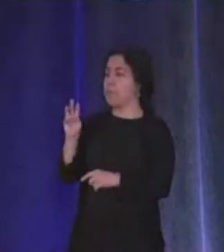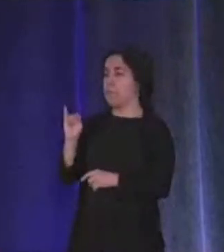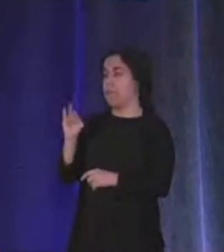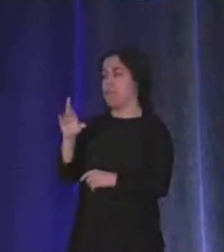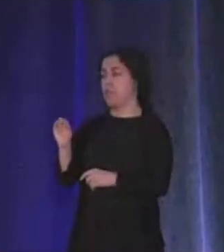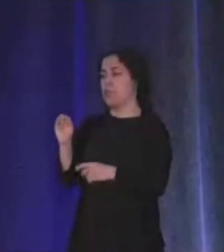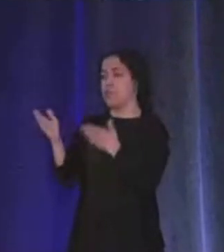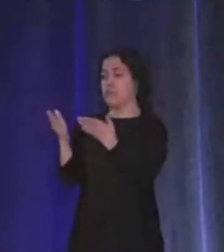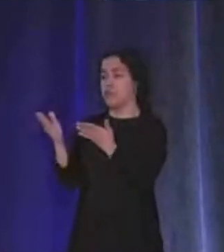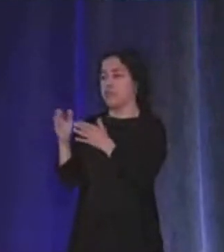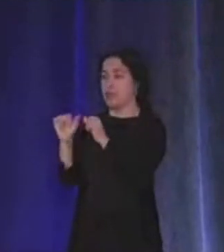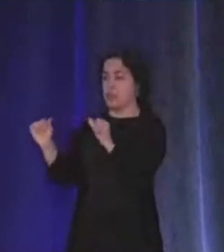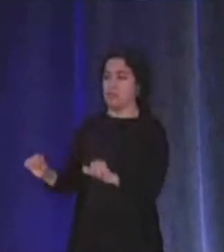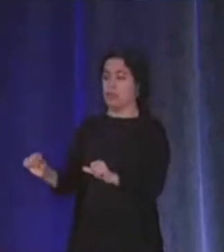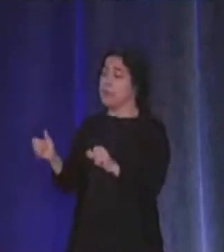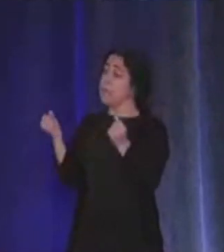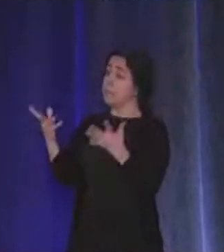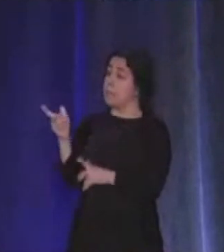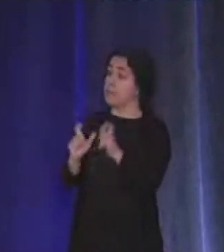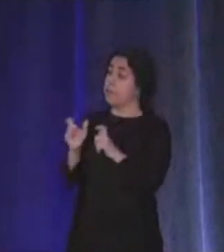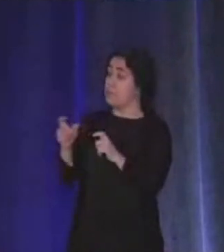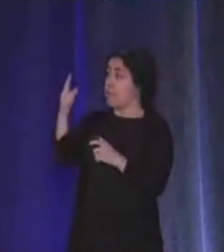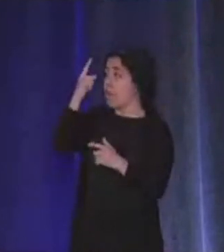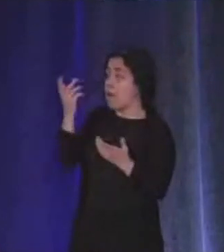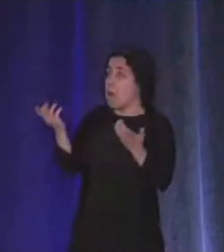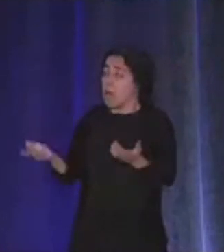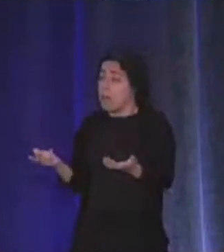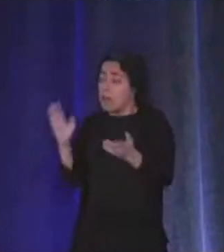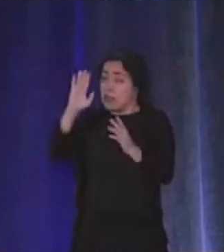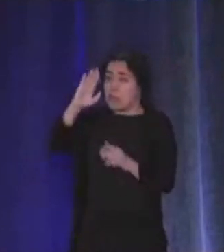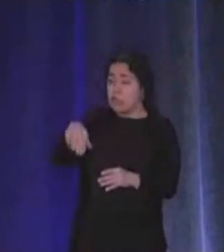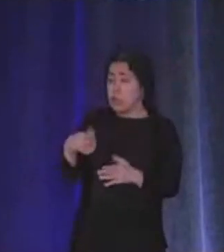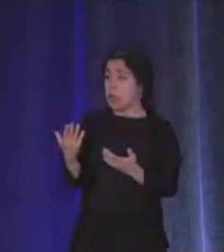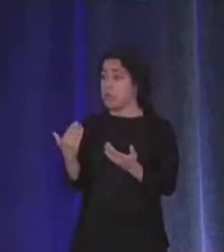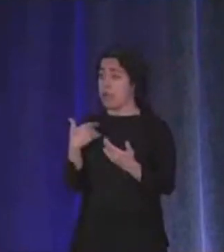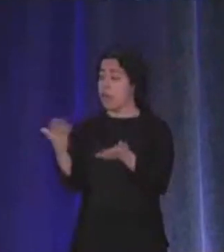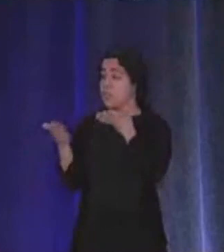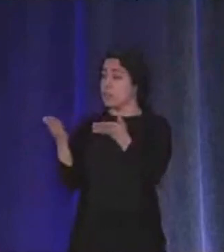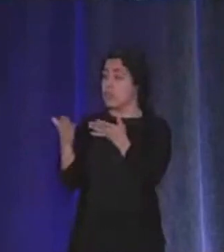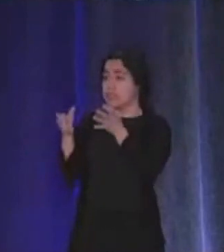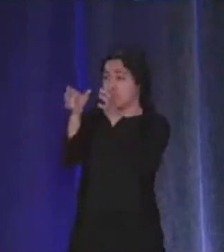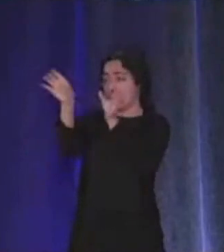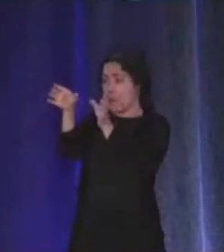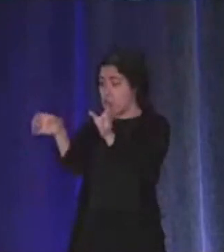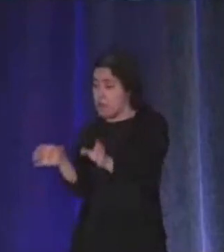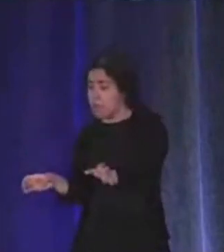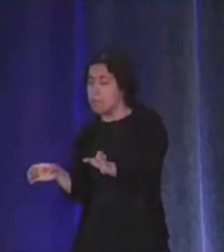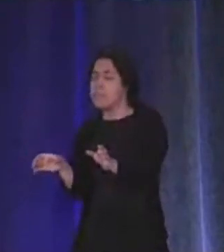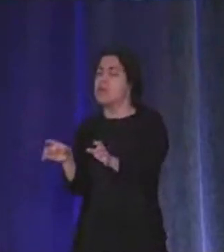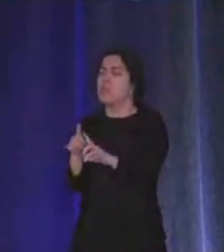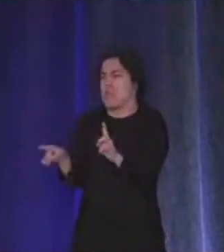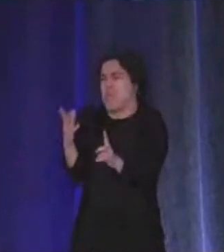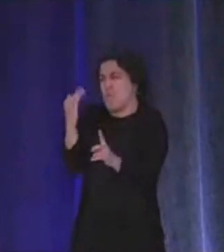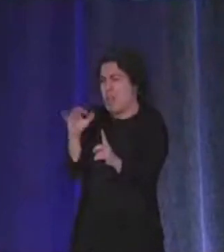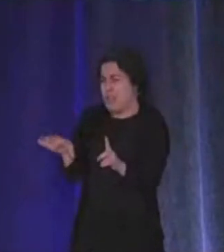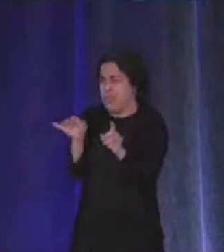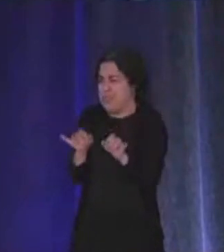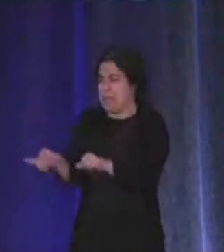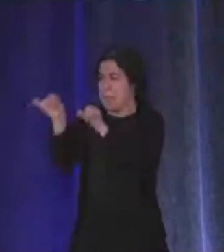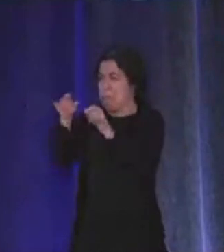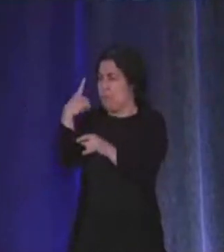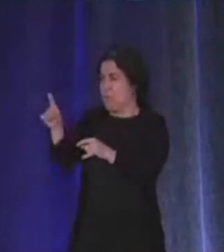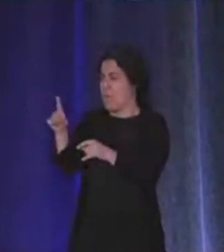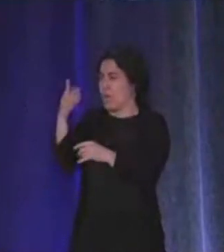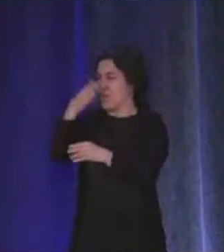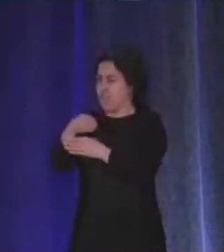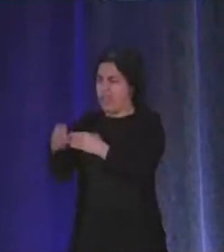architecture. Many people thought, well, have the services that are broken up. Why aren't we doing the same thing for